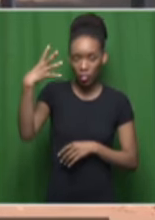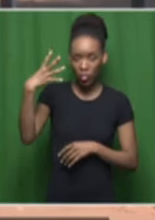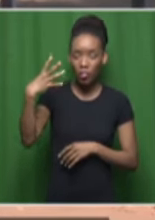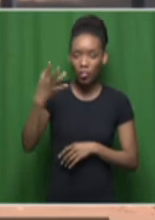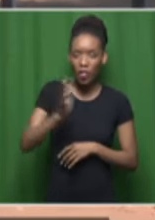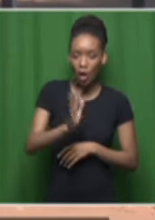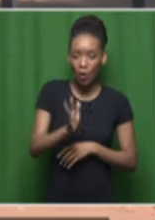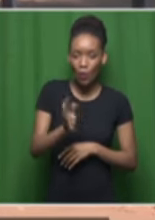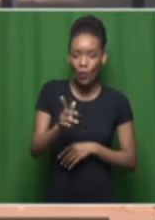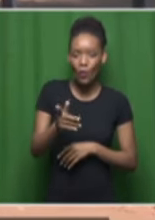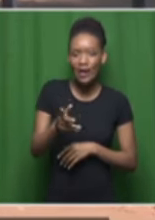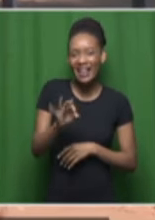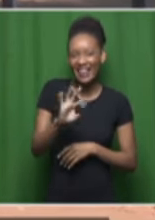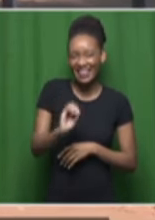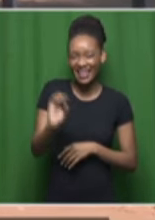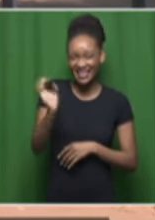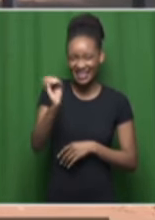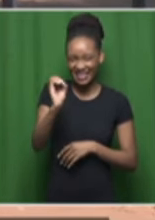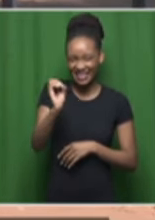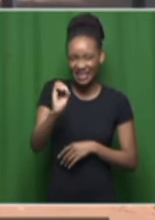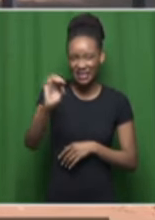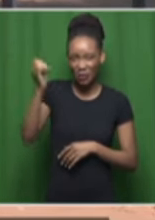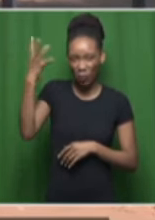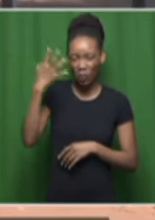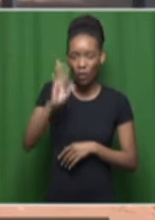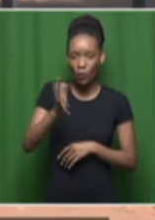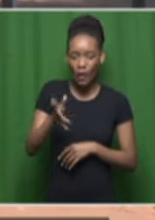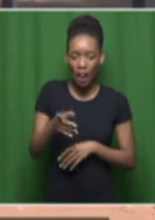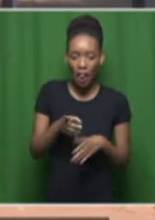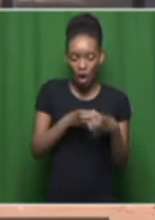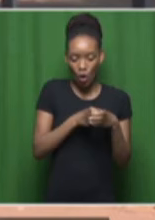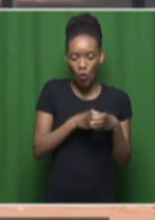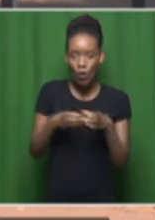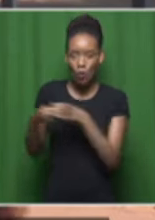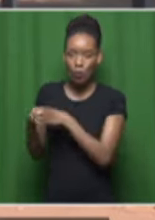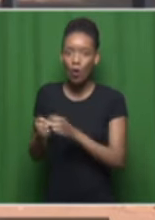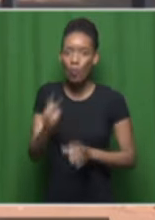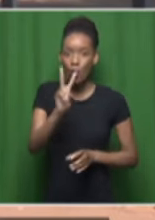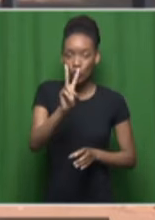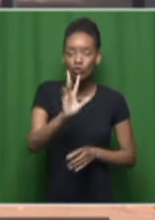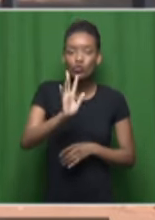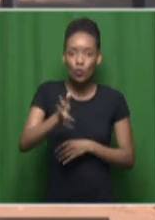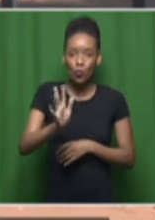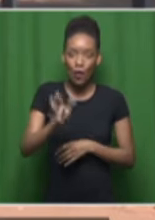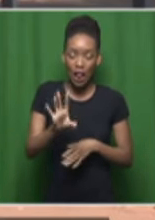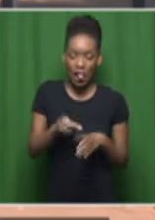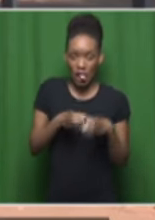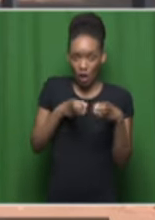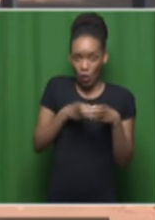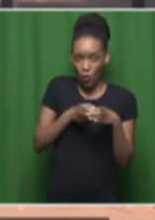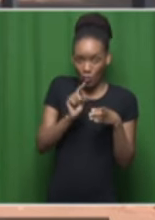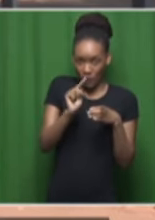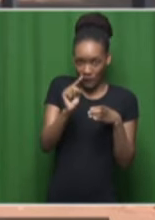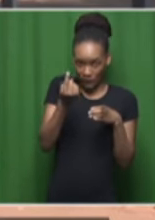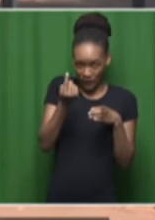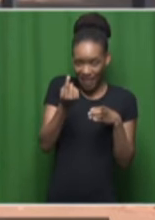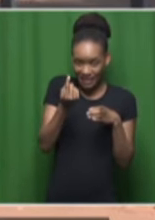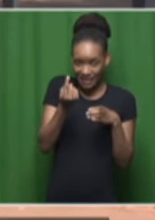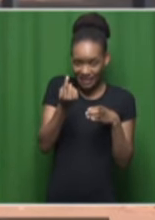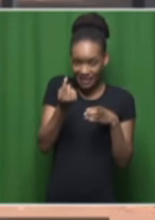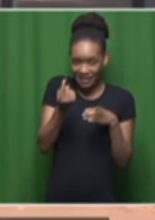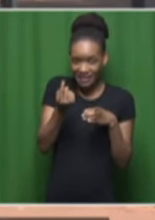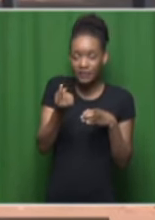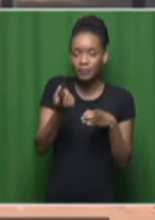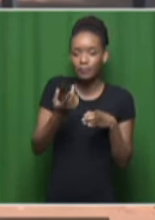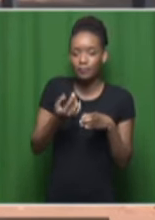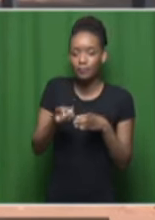the high 30s, so Amabutho are going to be divided into two. The first group, Amabutho, will be allowed inside the with